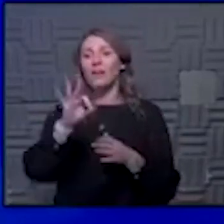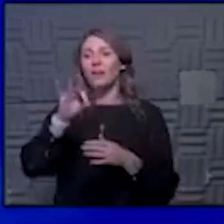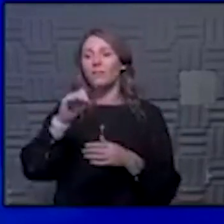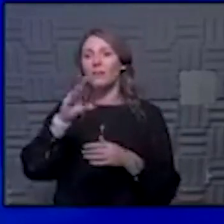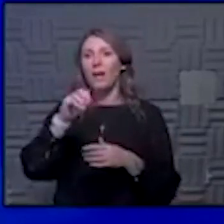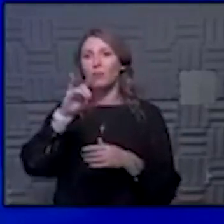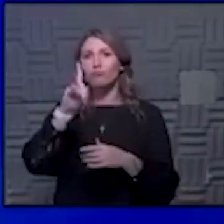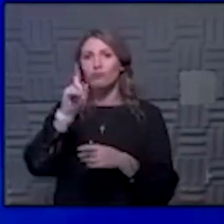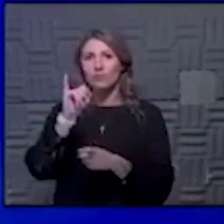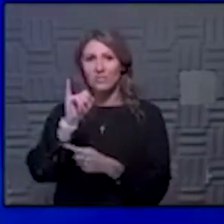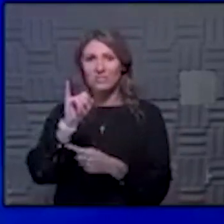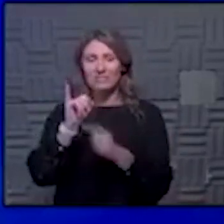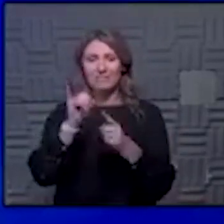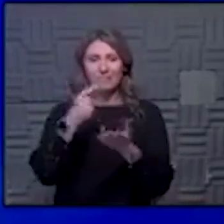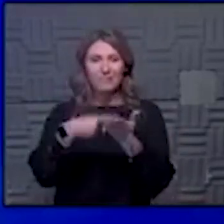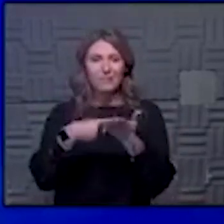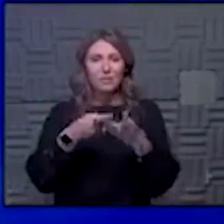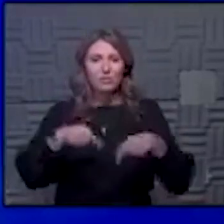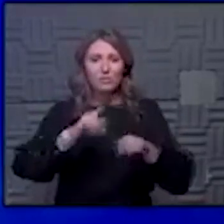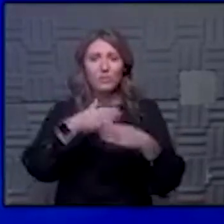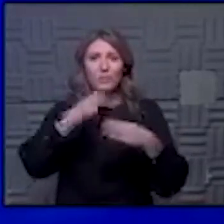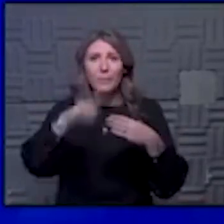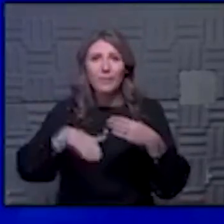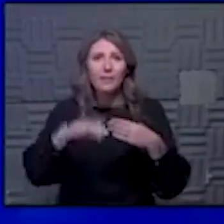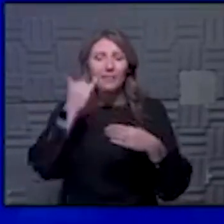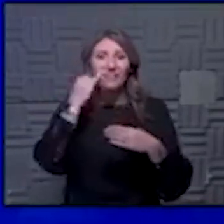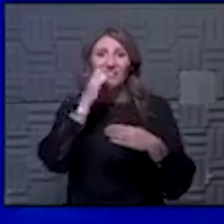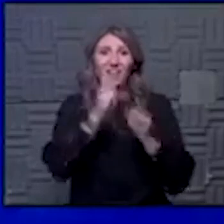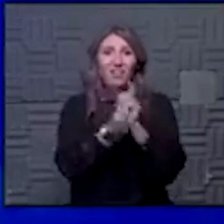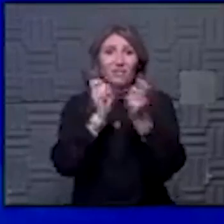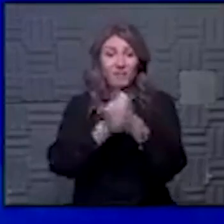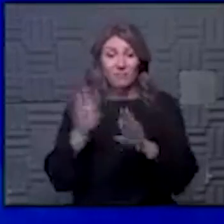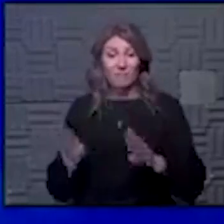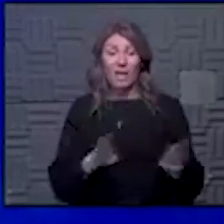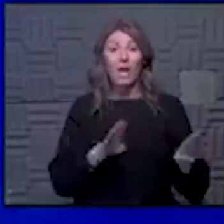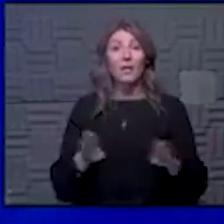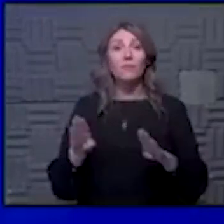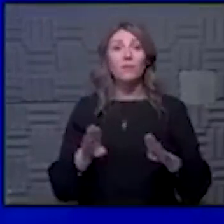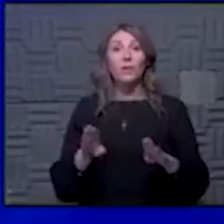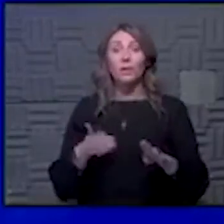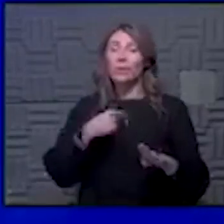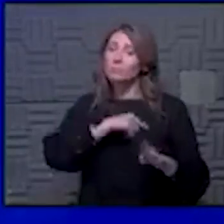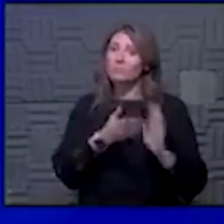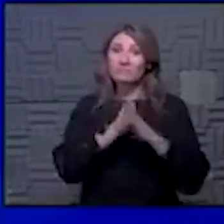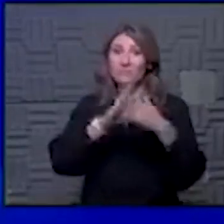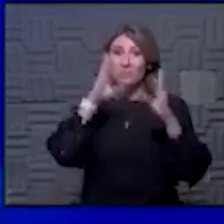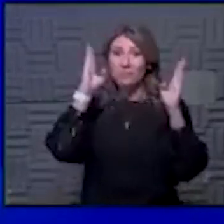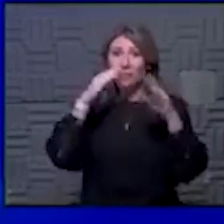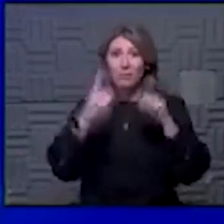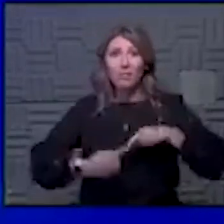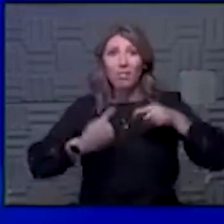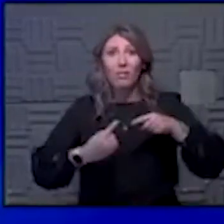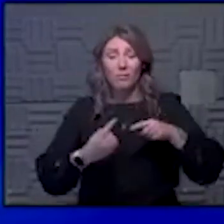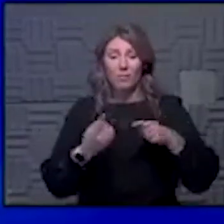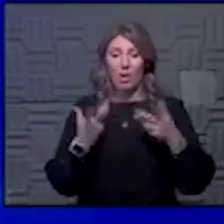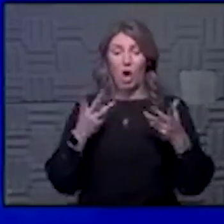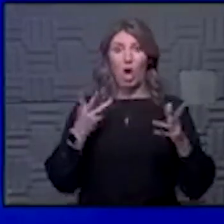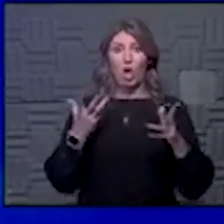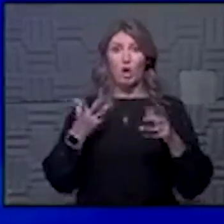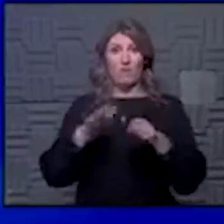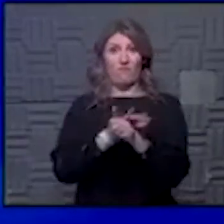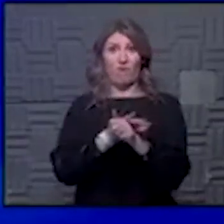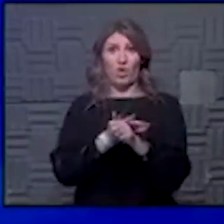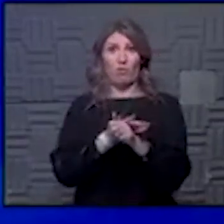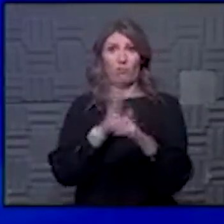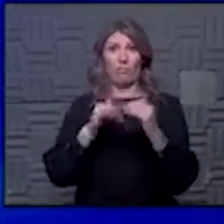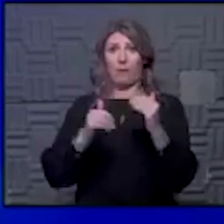about over the weekend was, look, guys, if you don't change your behaviors, we're going to get in trouble. We're already fuller than we've been.